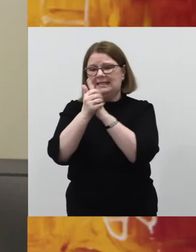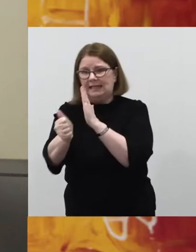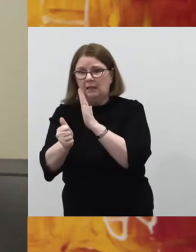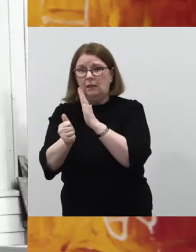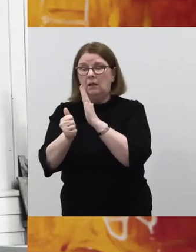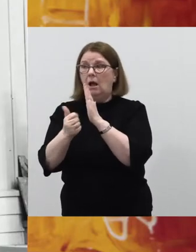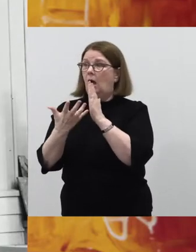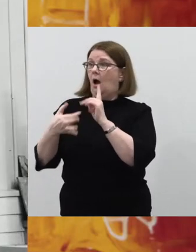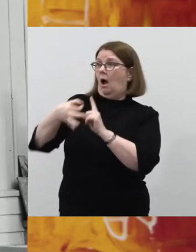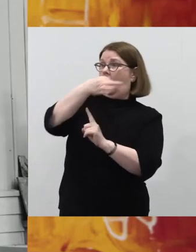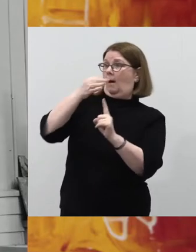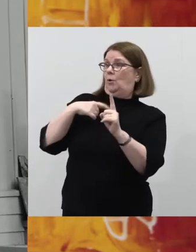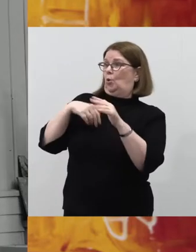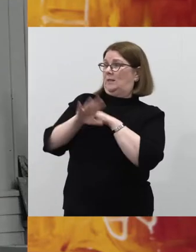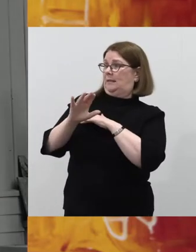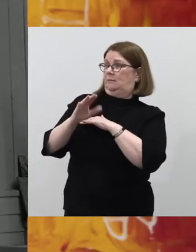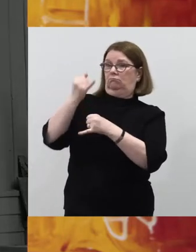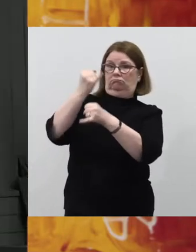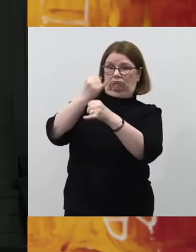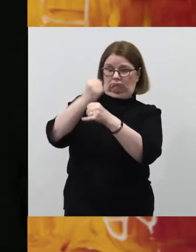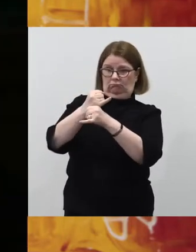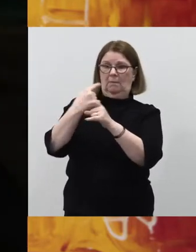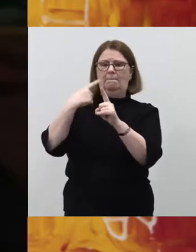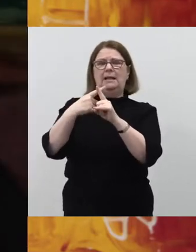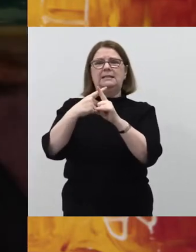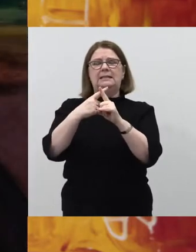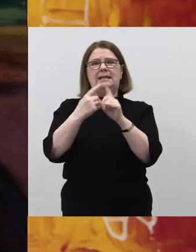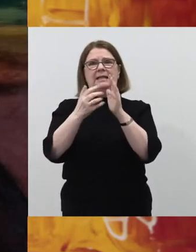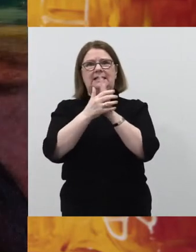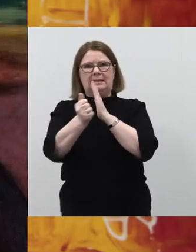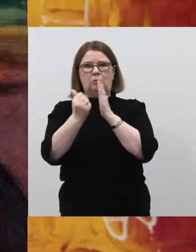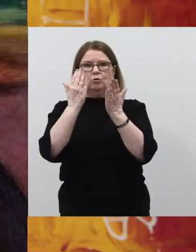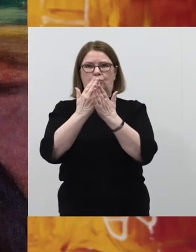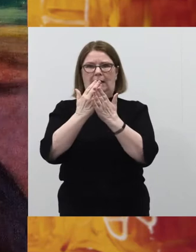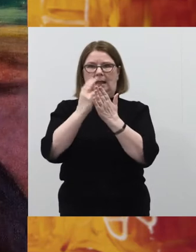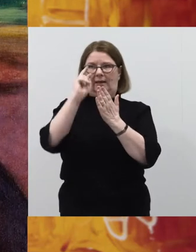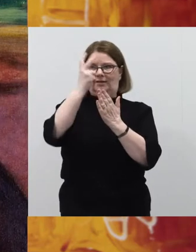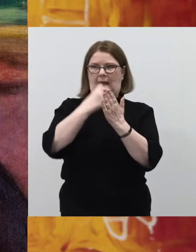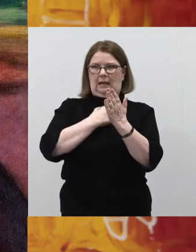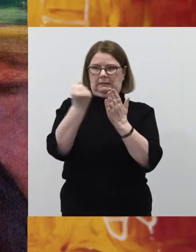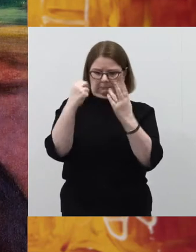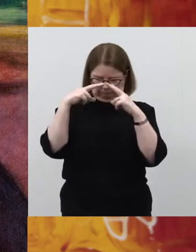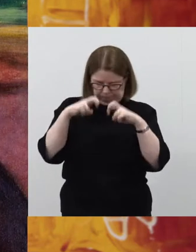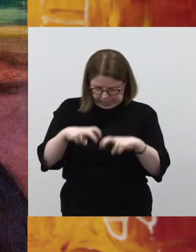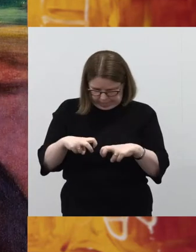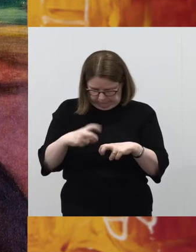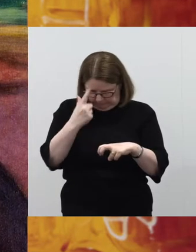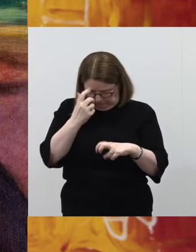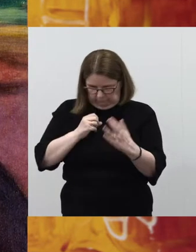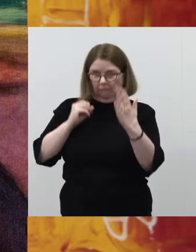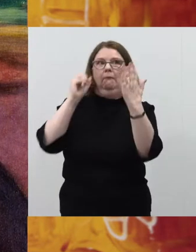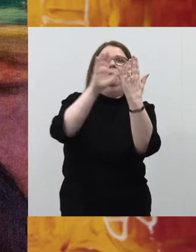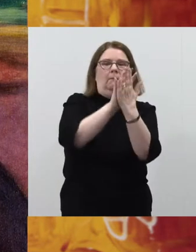practice. The Norwegian artist Edvard Munch confessed in his diary that my fear of life is necessary as